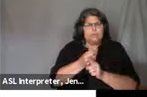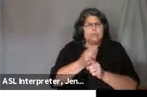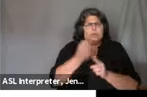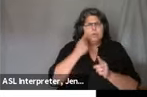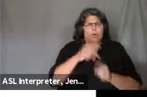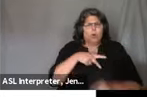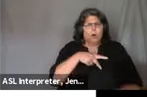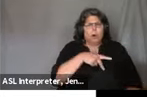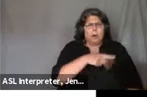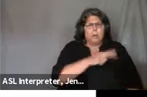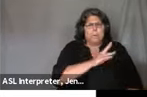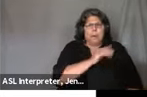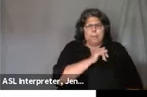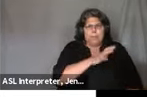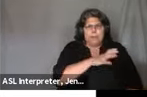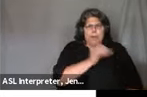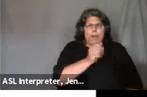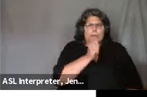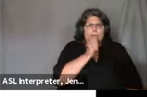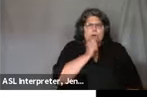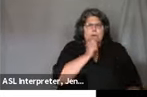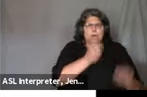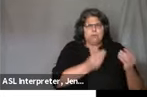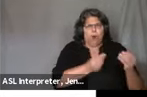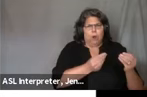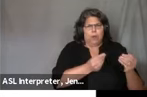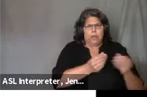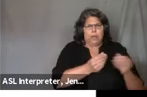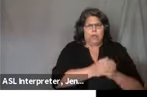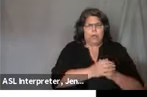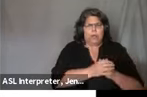public and private property, and